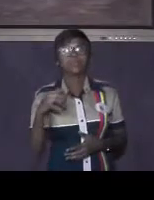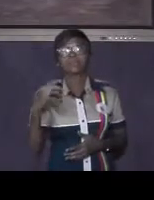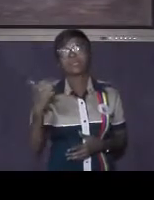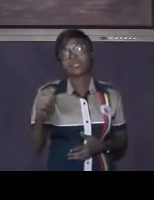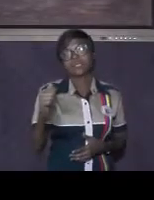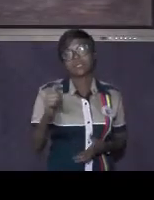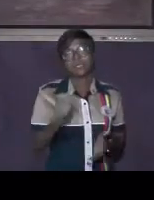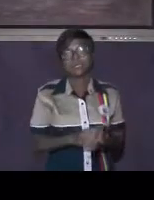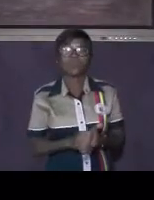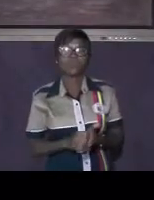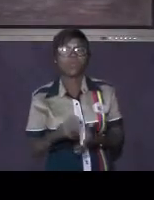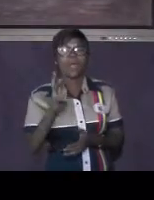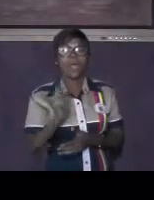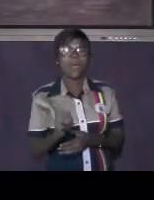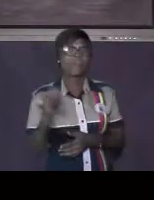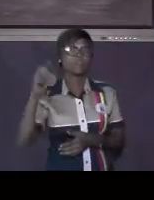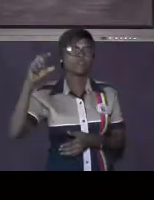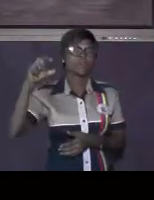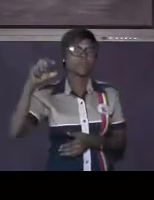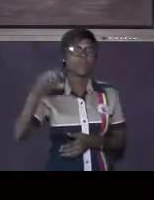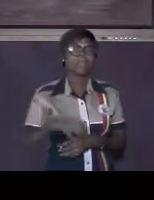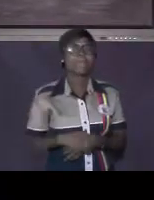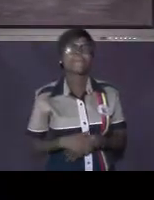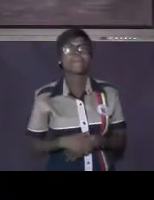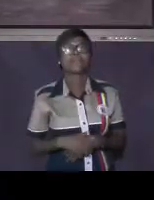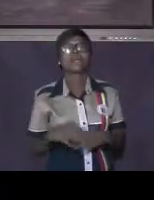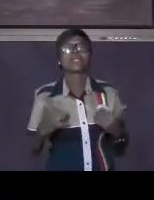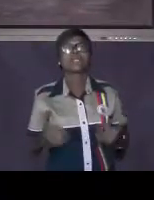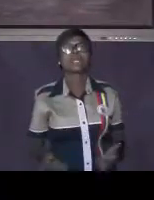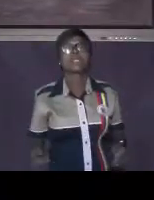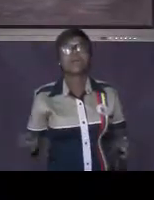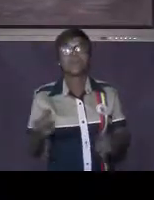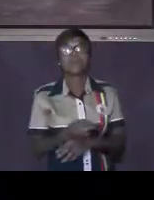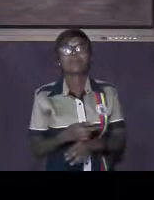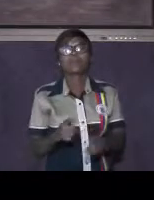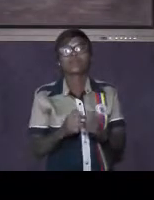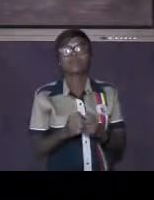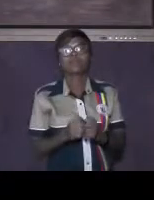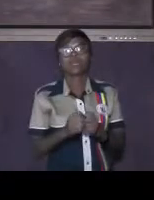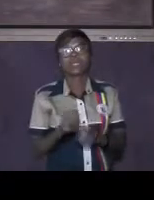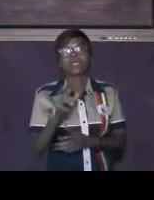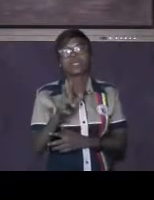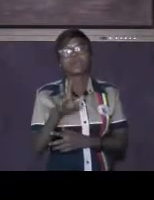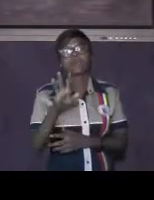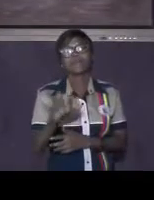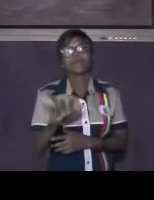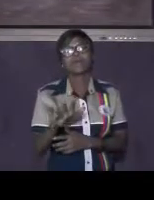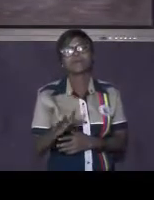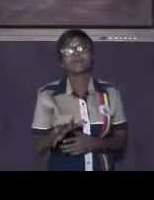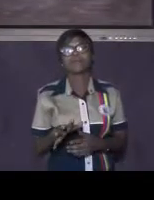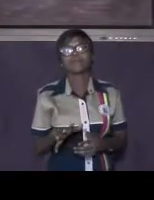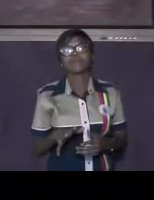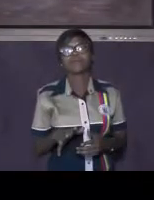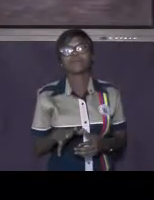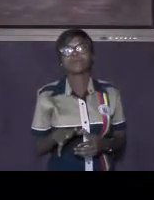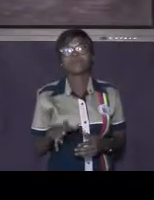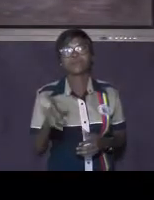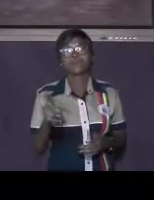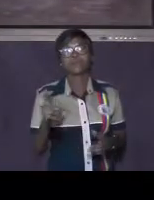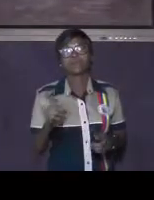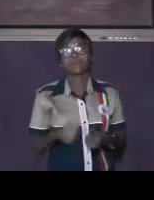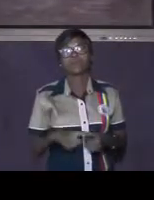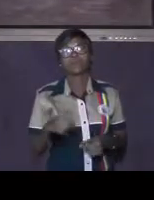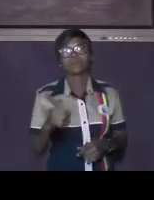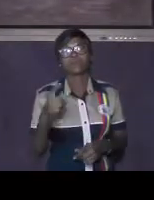times 10,000 meters square or 10,000 square meters. So now multiplying the significant digits, 35 times 1 is